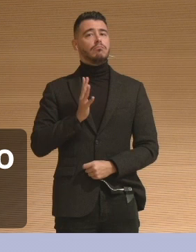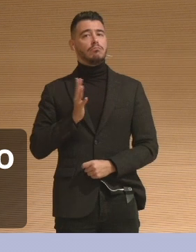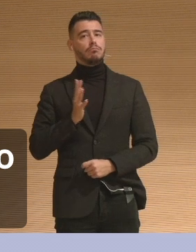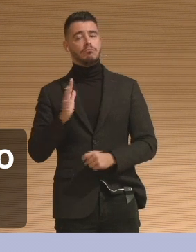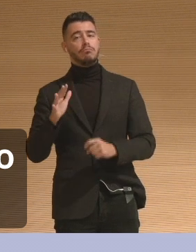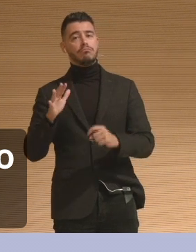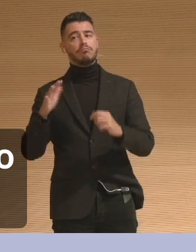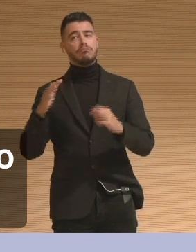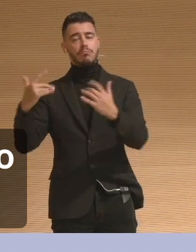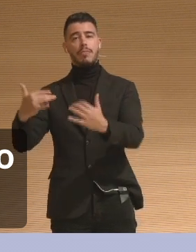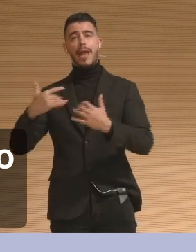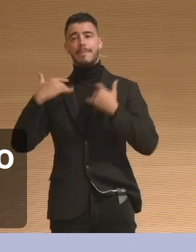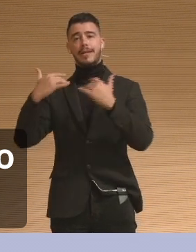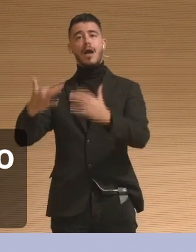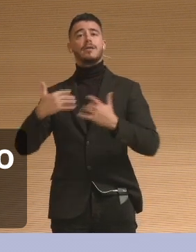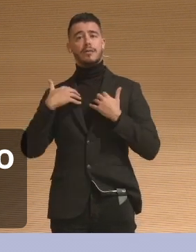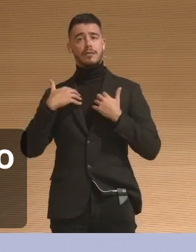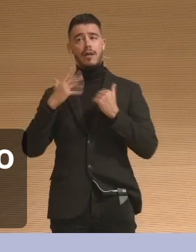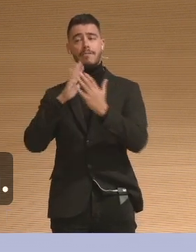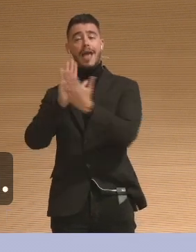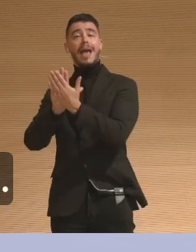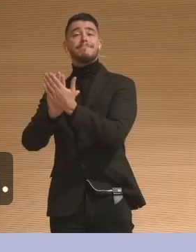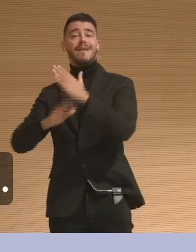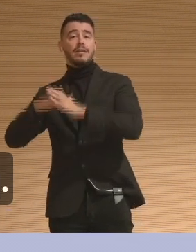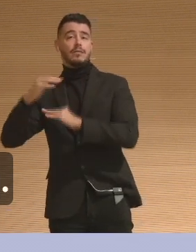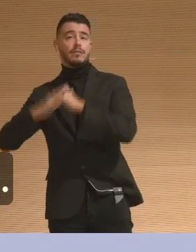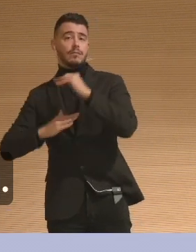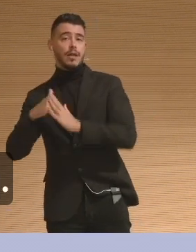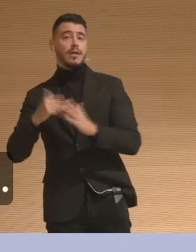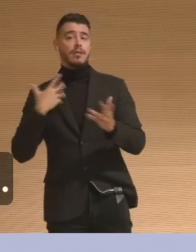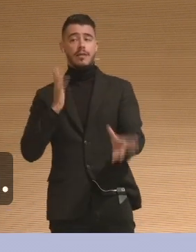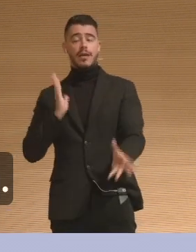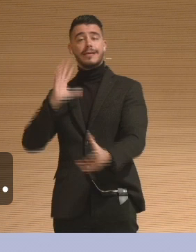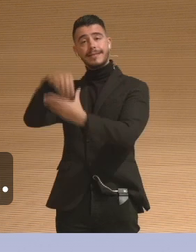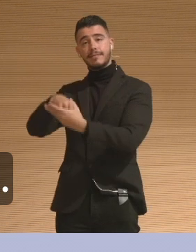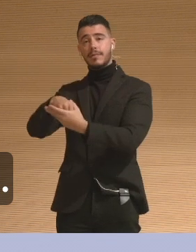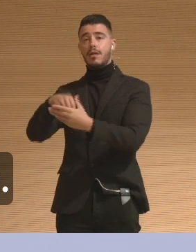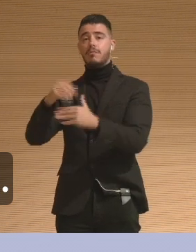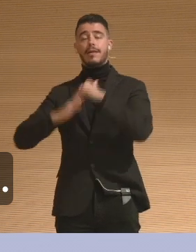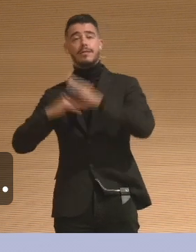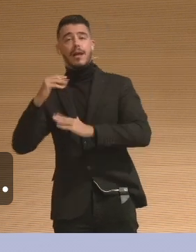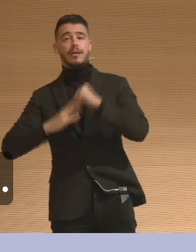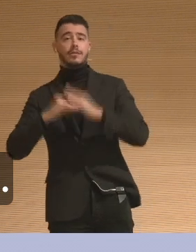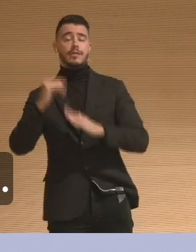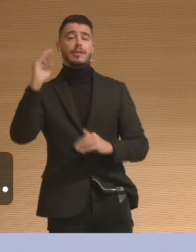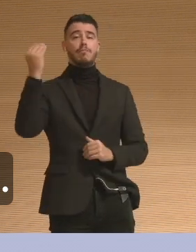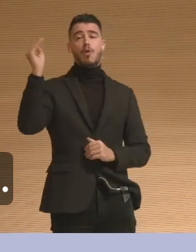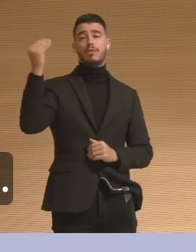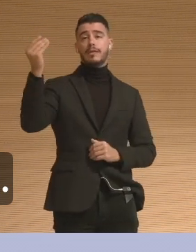can help, is associated with survival age, they do not explain, they do not the overall